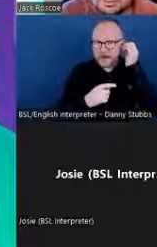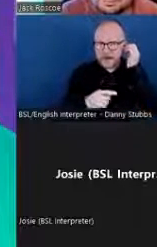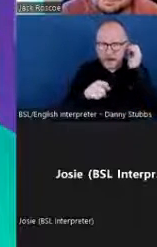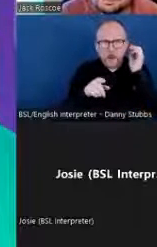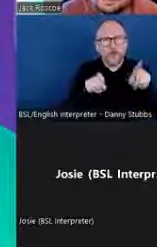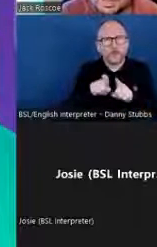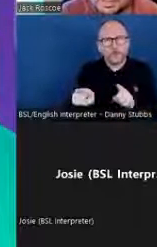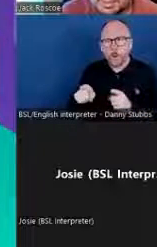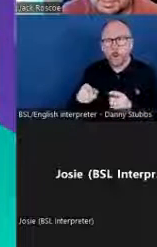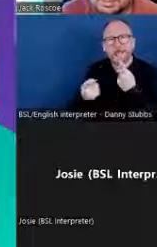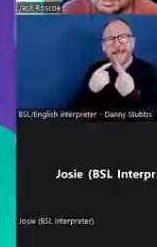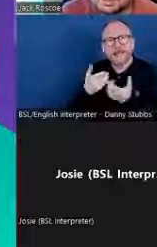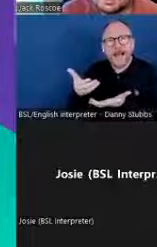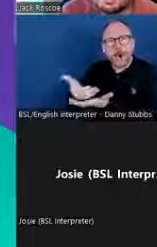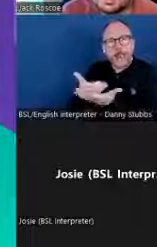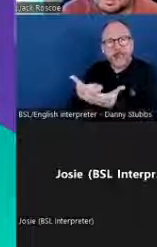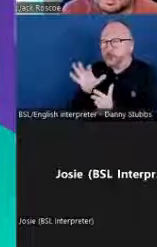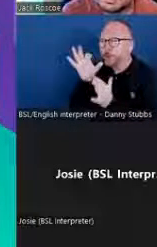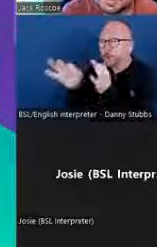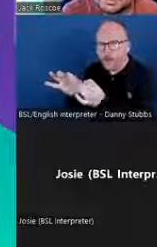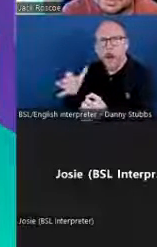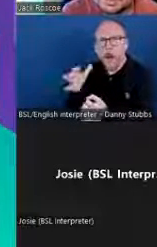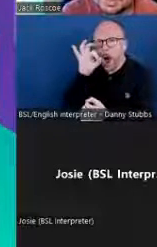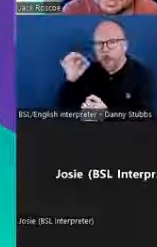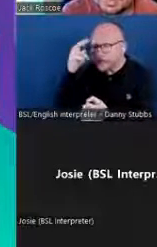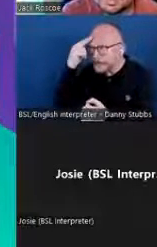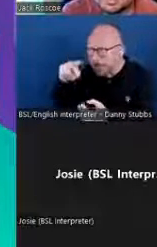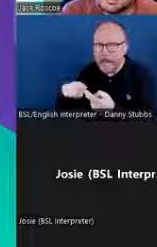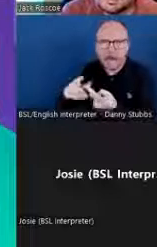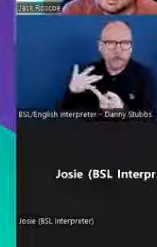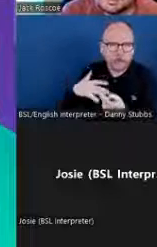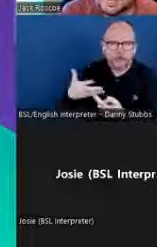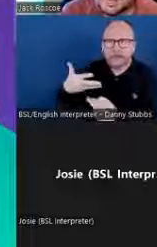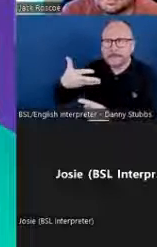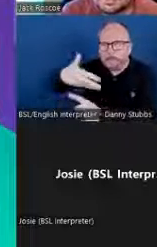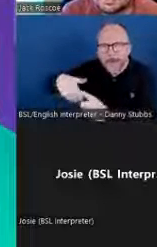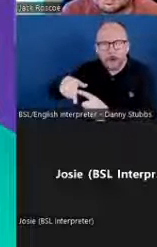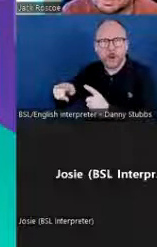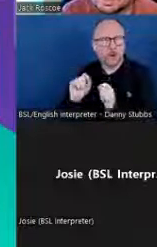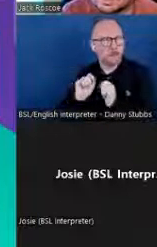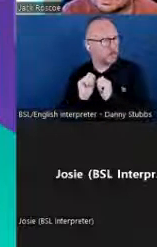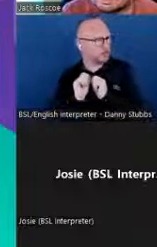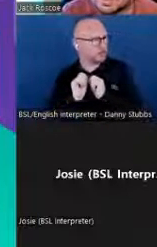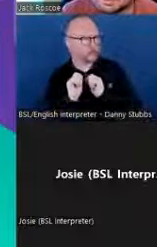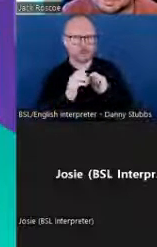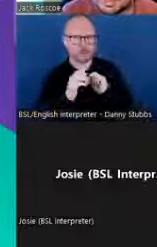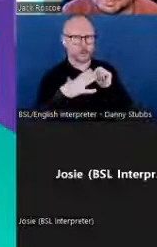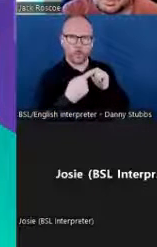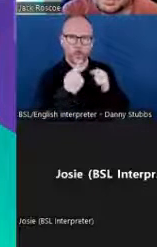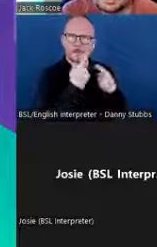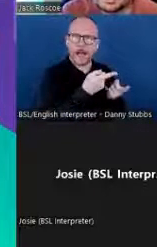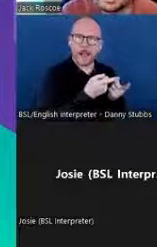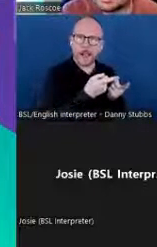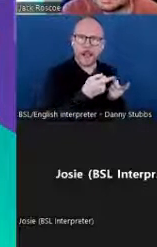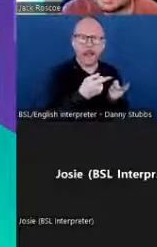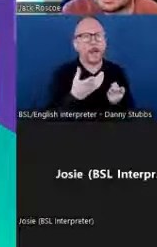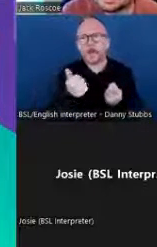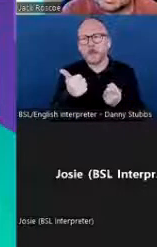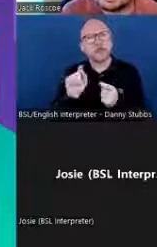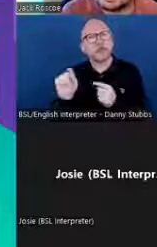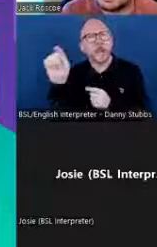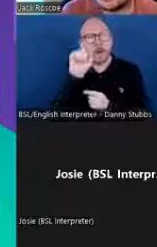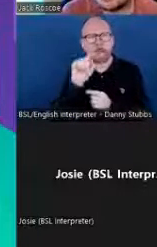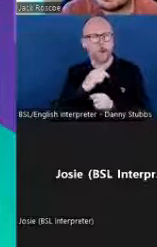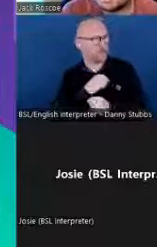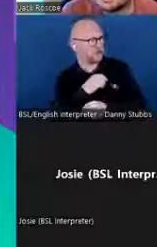information down, and that leads to a myriad of challenges. In some areas and communities, people can be quite